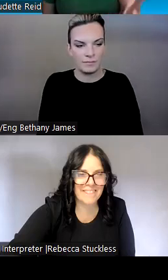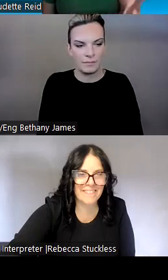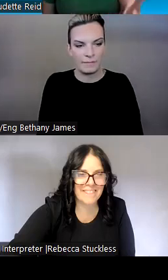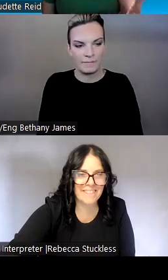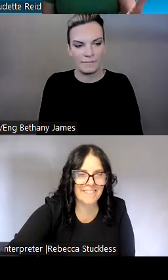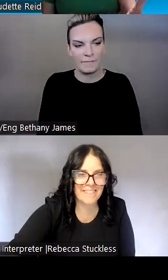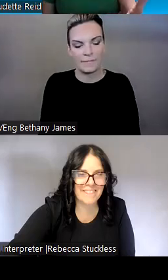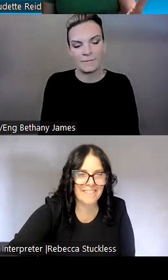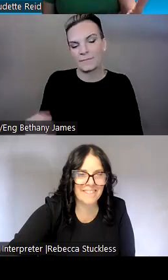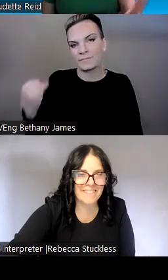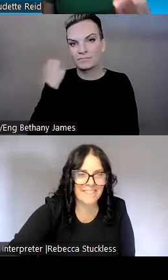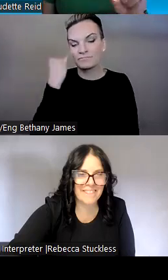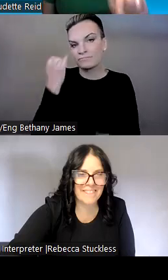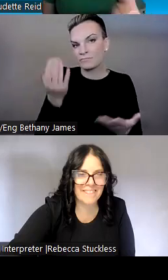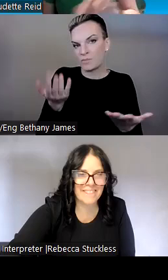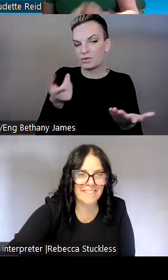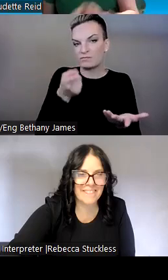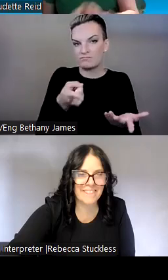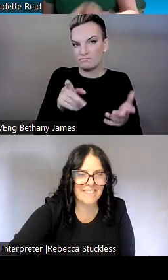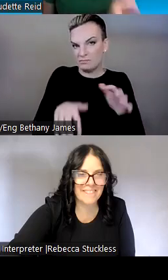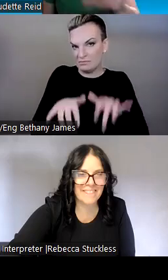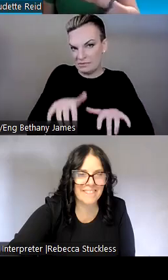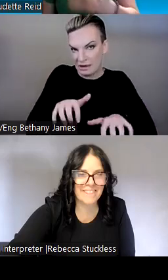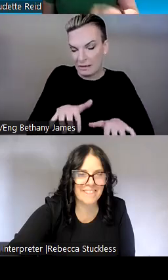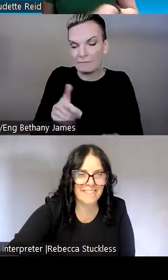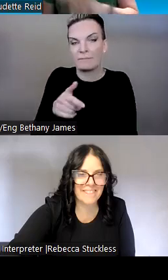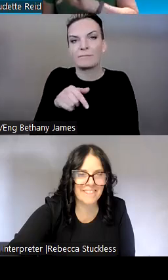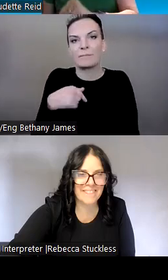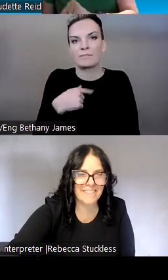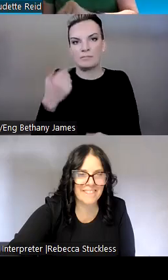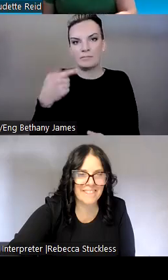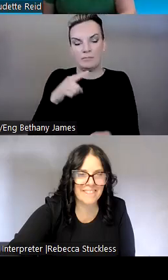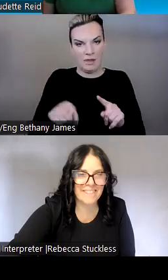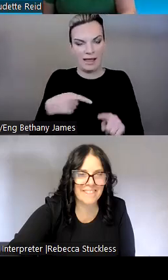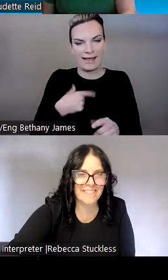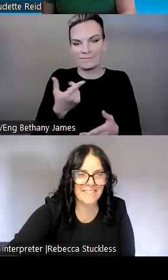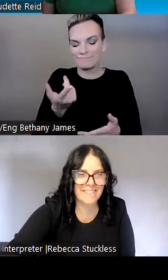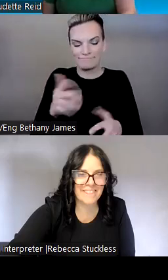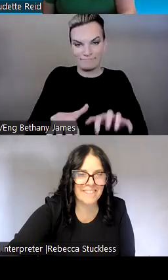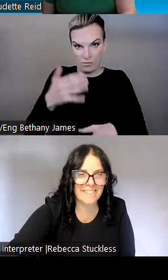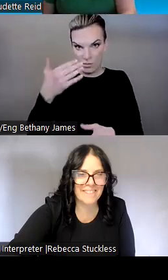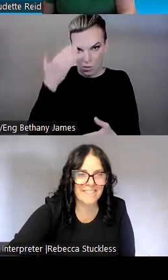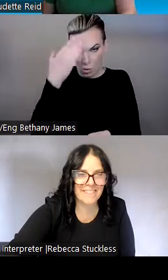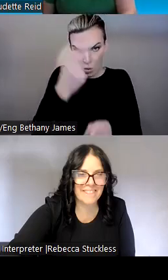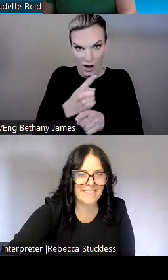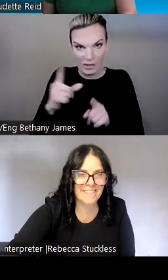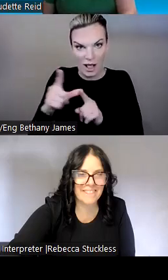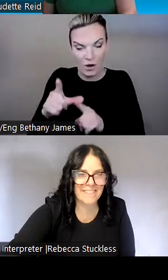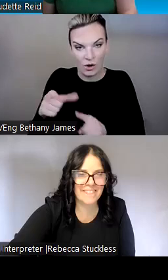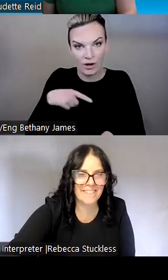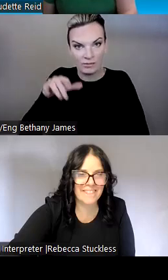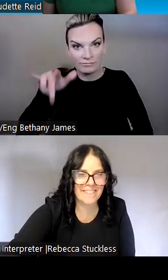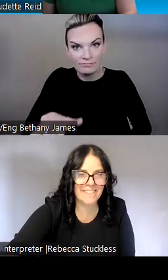to have some feedback as to when they are hitting the letters to make sure that they've hit the right ones, that can be very